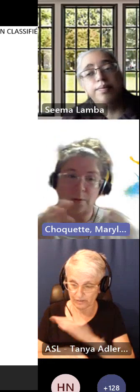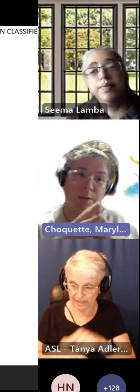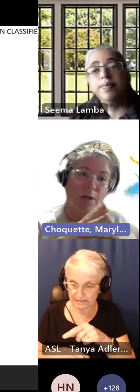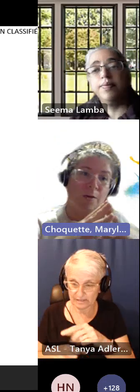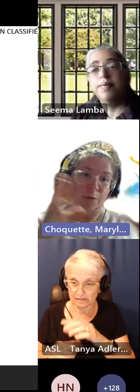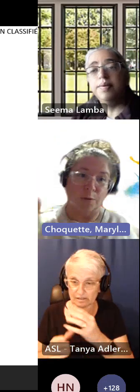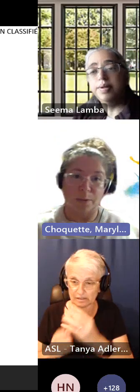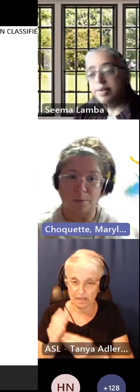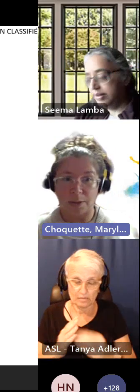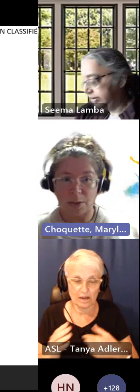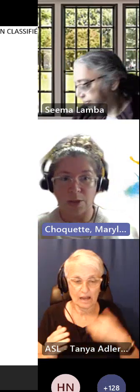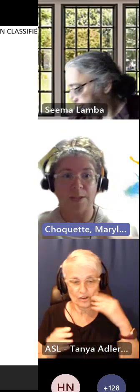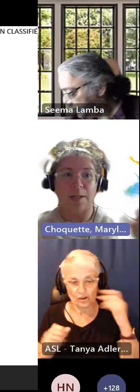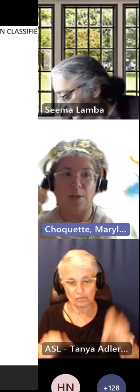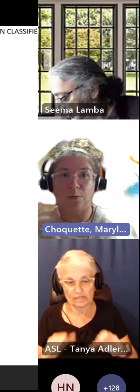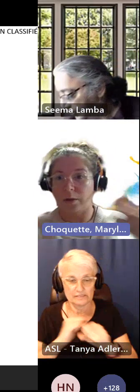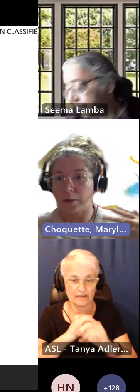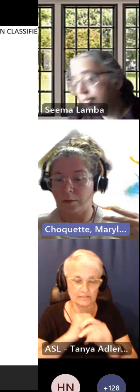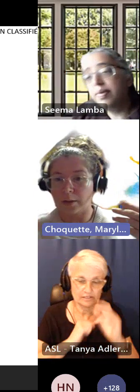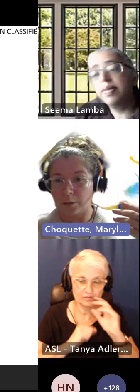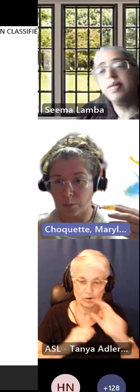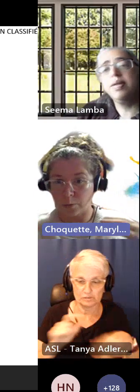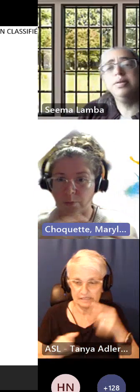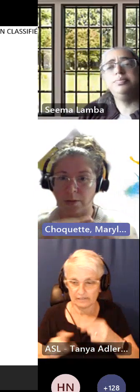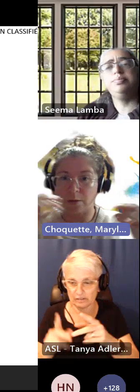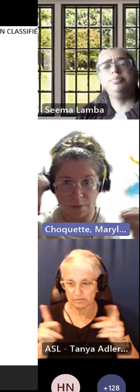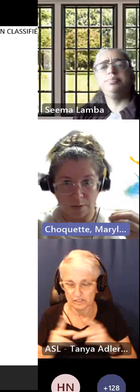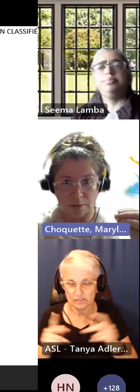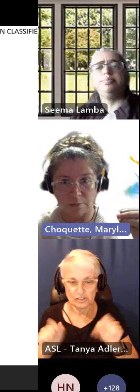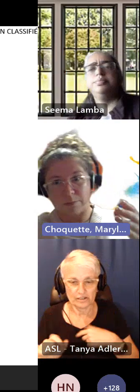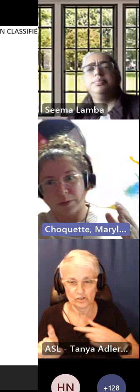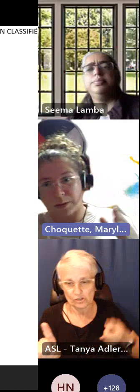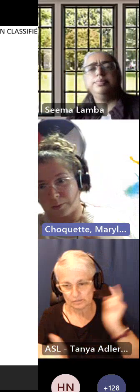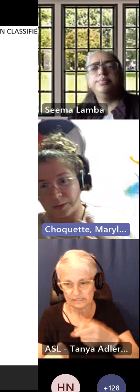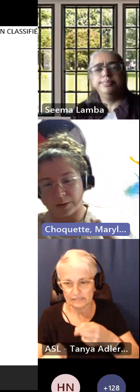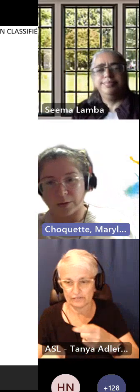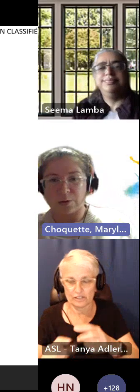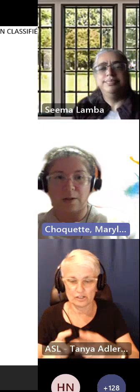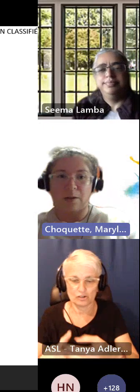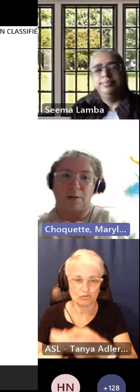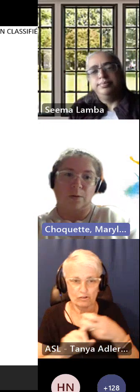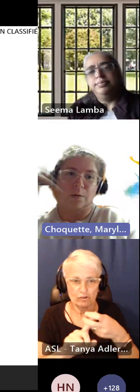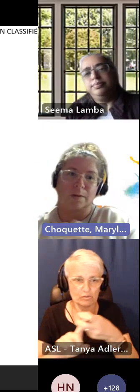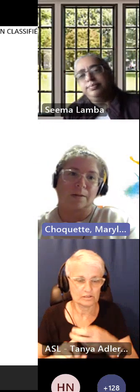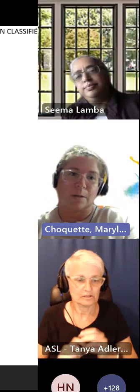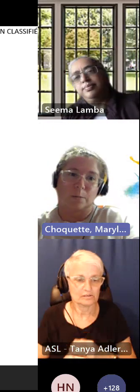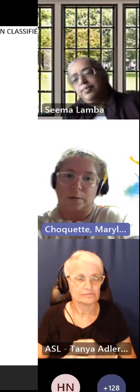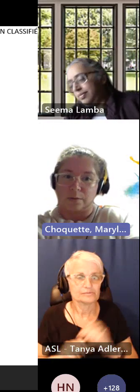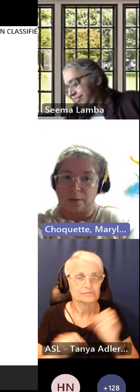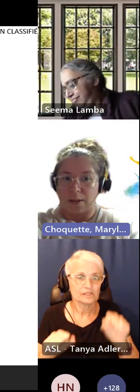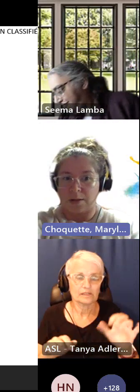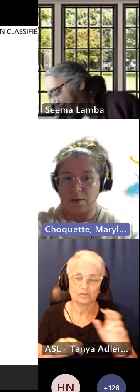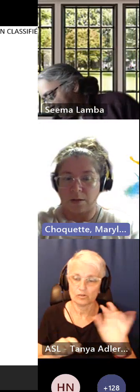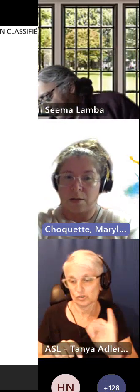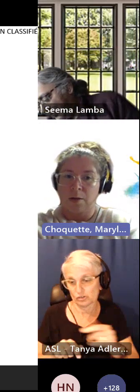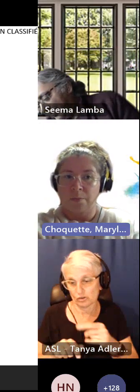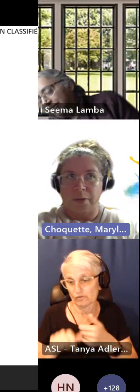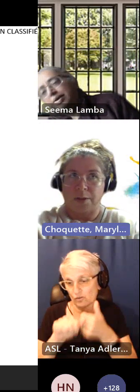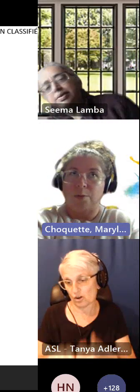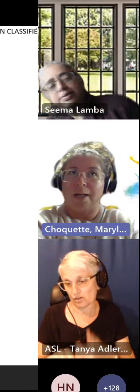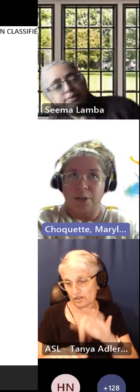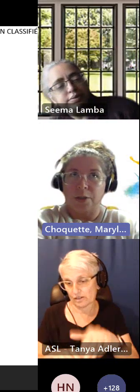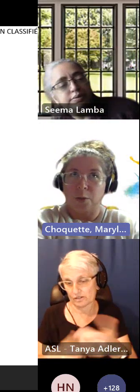many posters for so many positions. Can I do a targeted recruitment? So you can also go down that road if that's